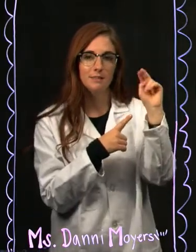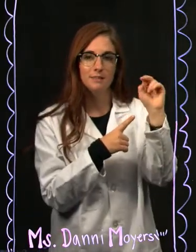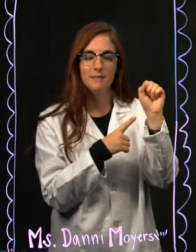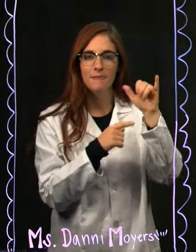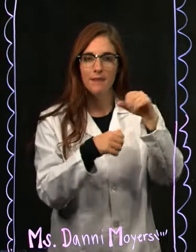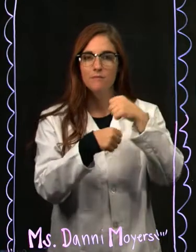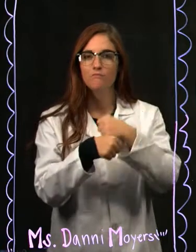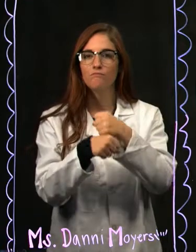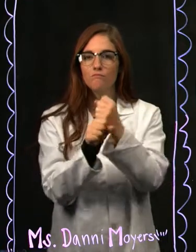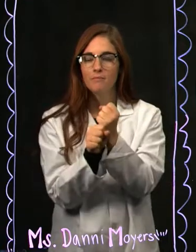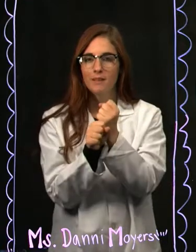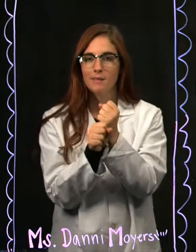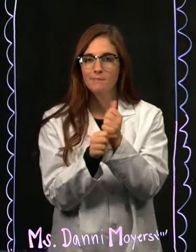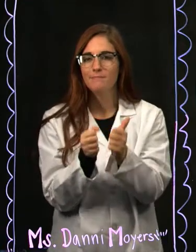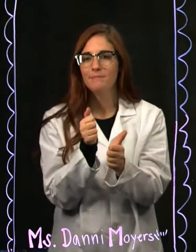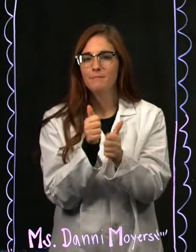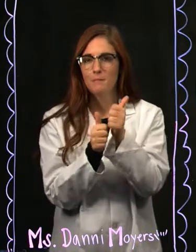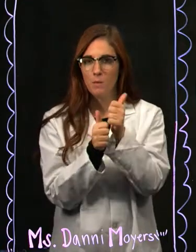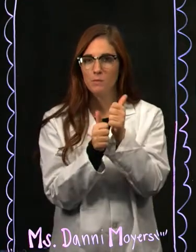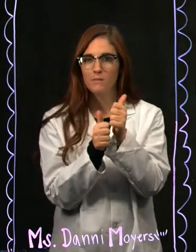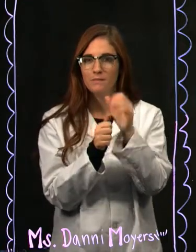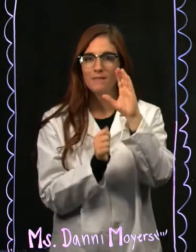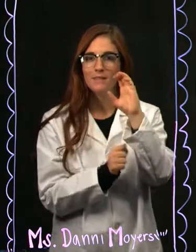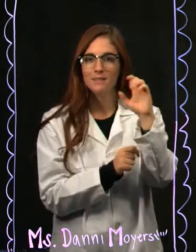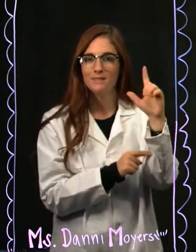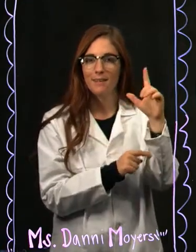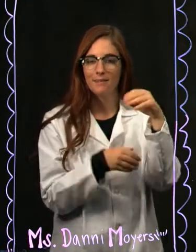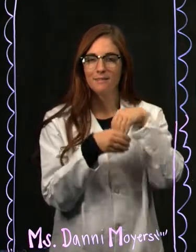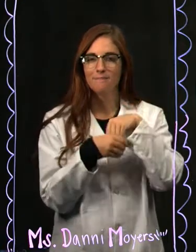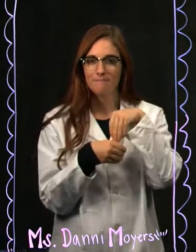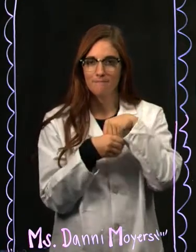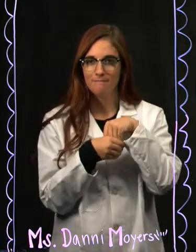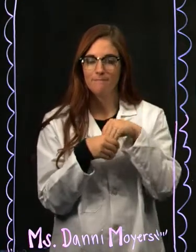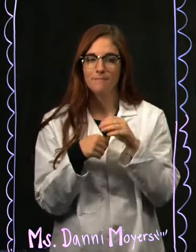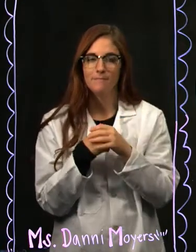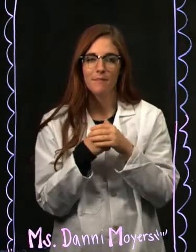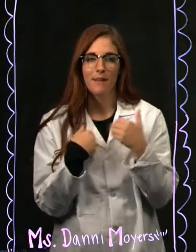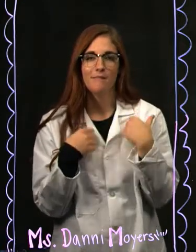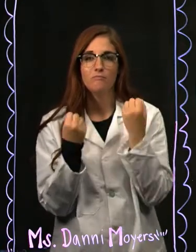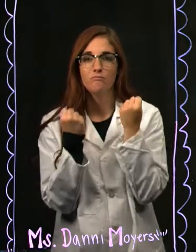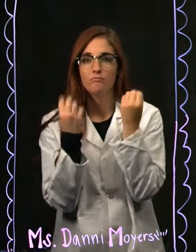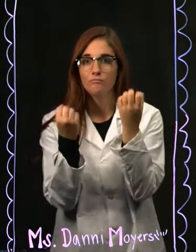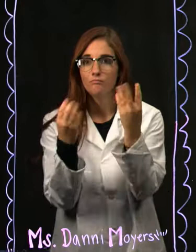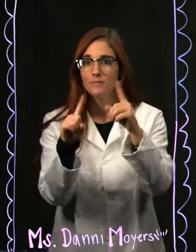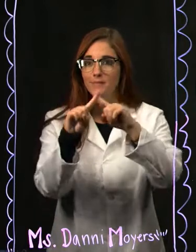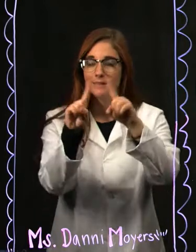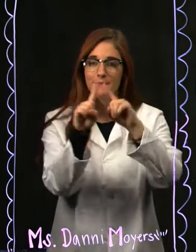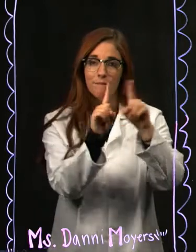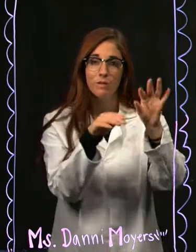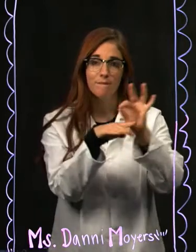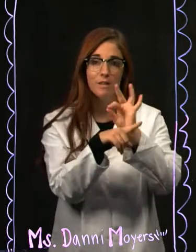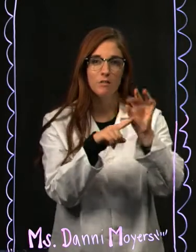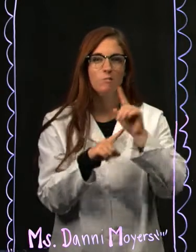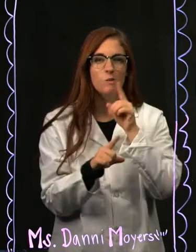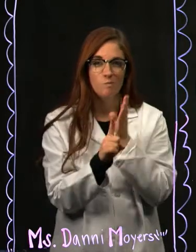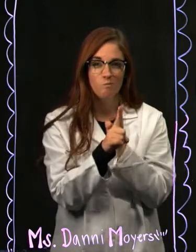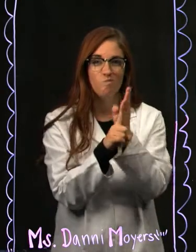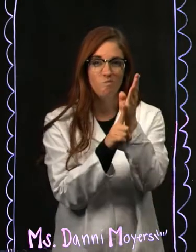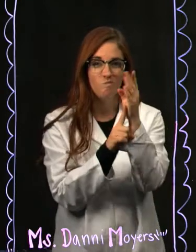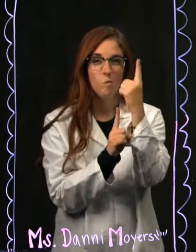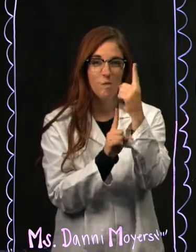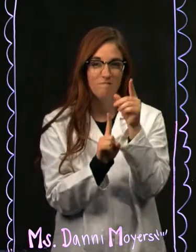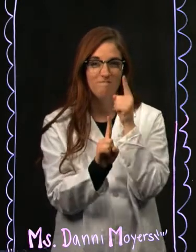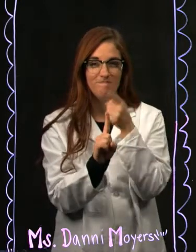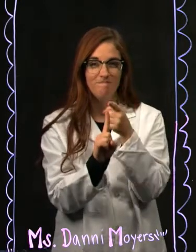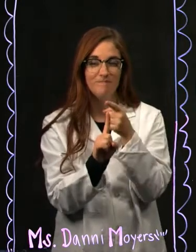make up most of the cell contents. And they have a lot of different functions, but one of their major functions